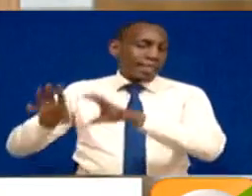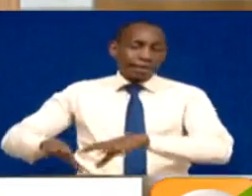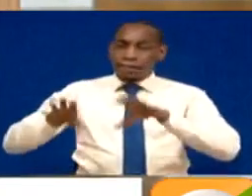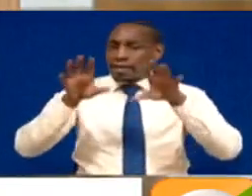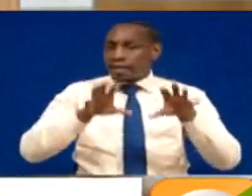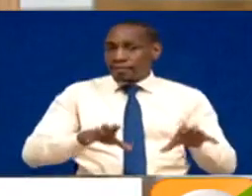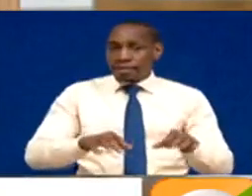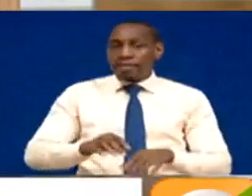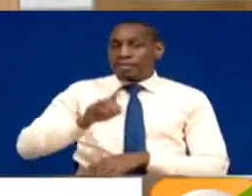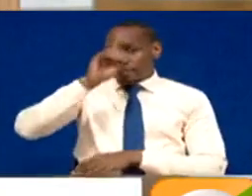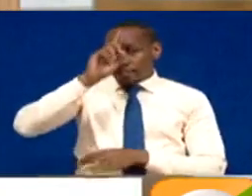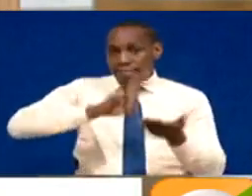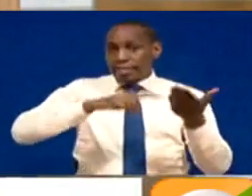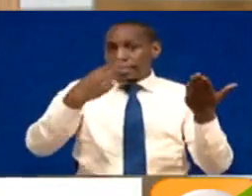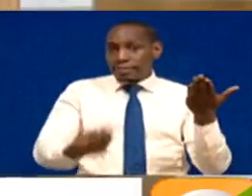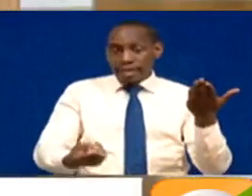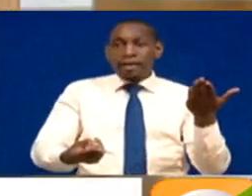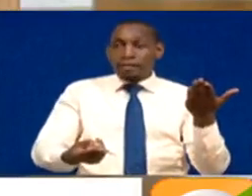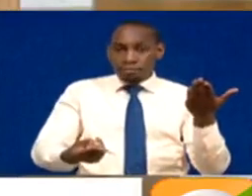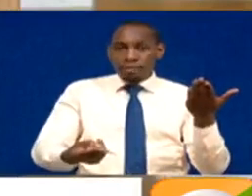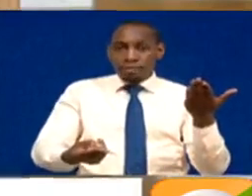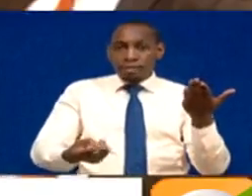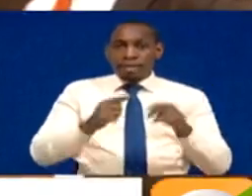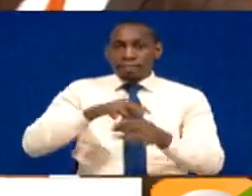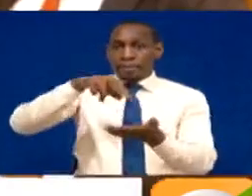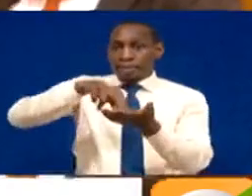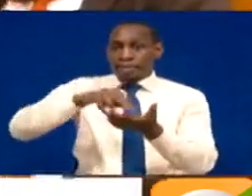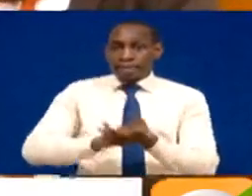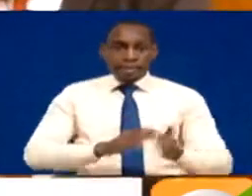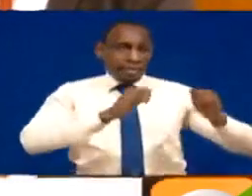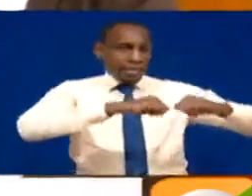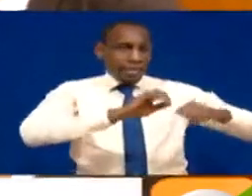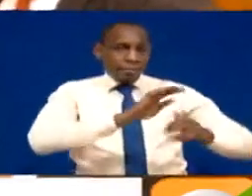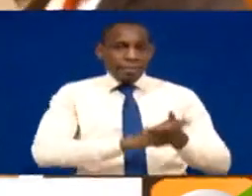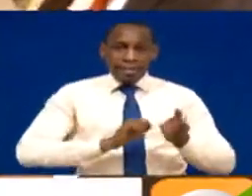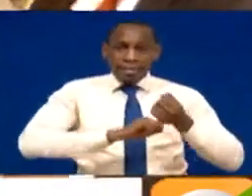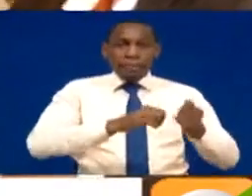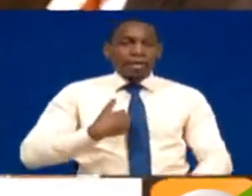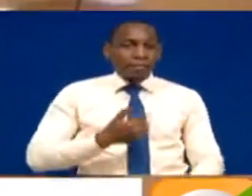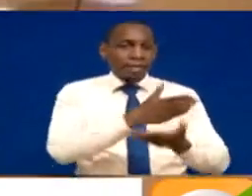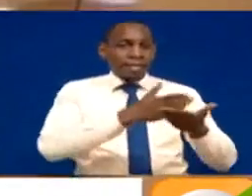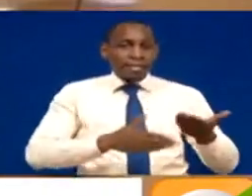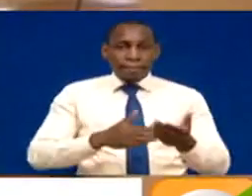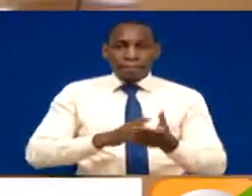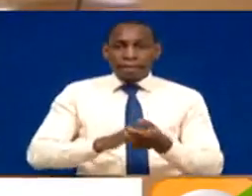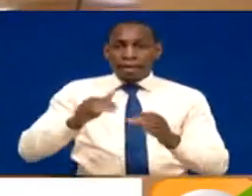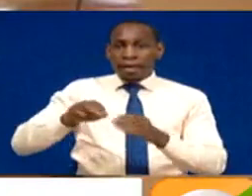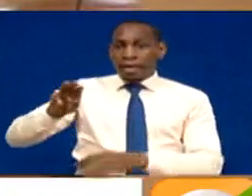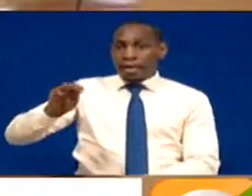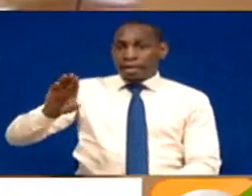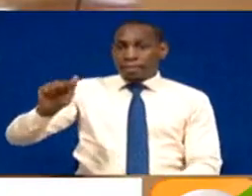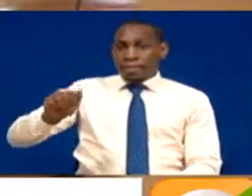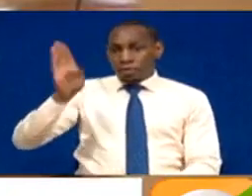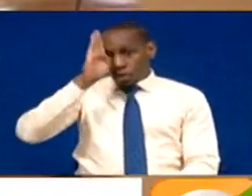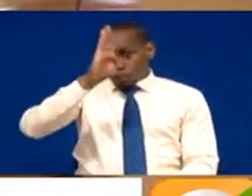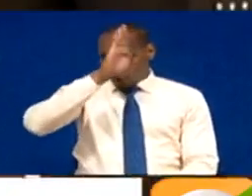will suffer a serious defeat if he would be a candidate. The pact has, however, received support from a section of members of County Assembly